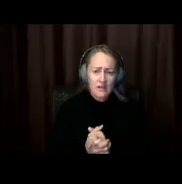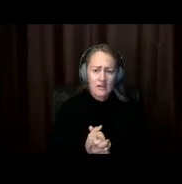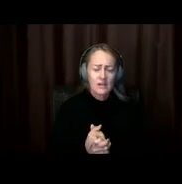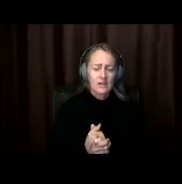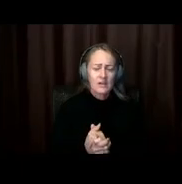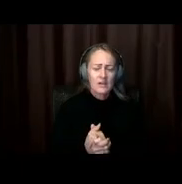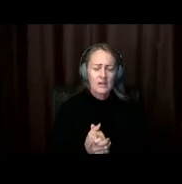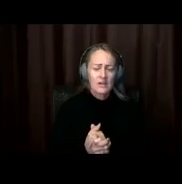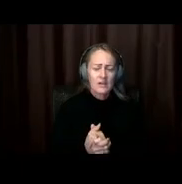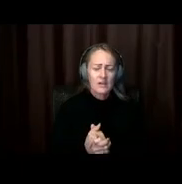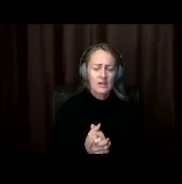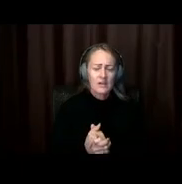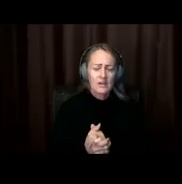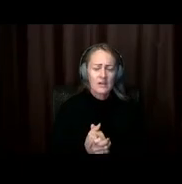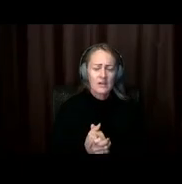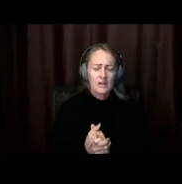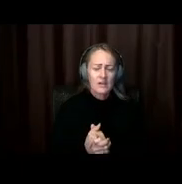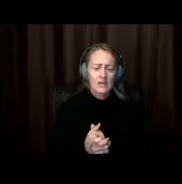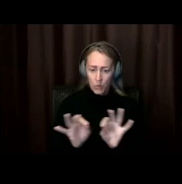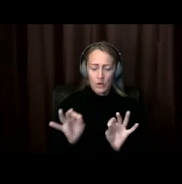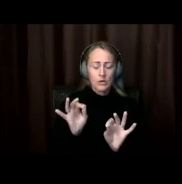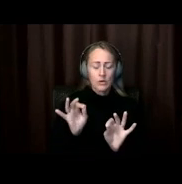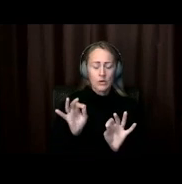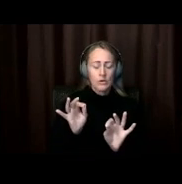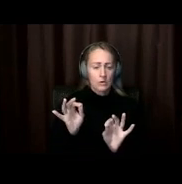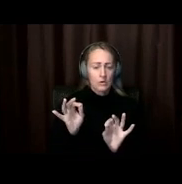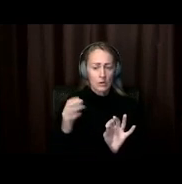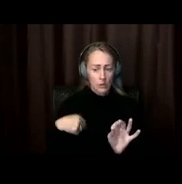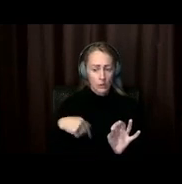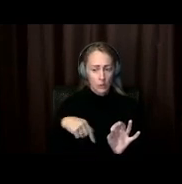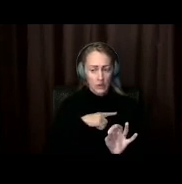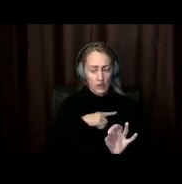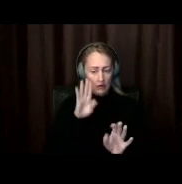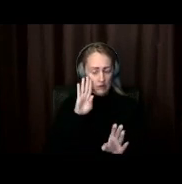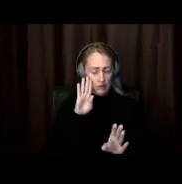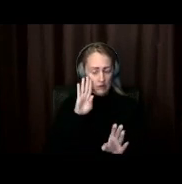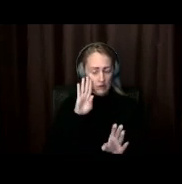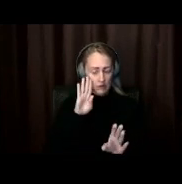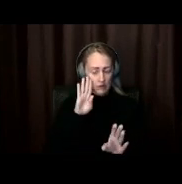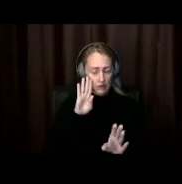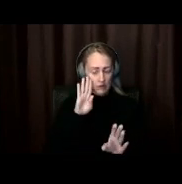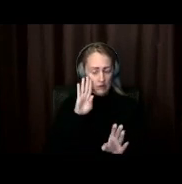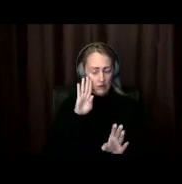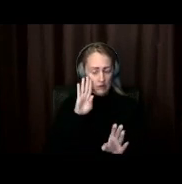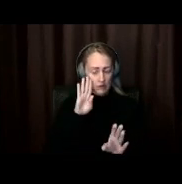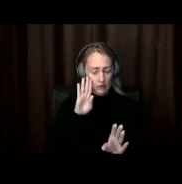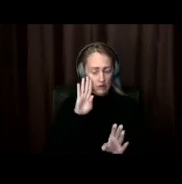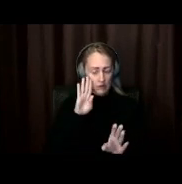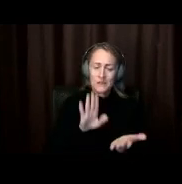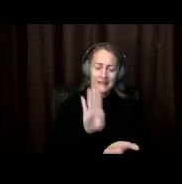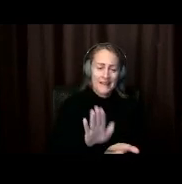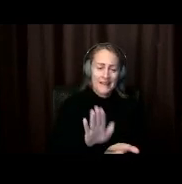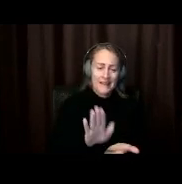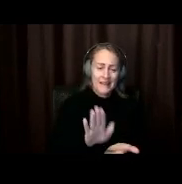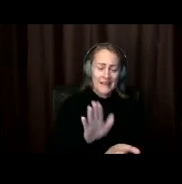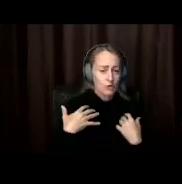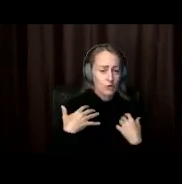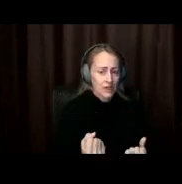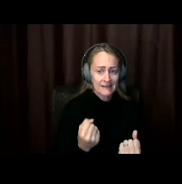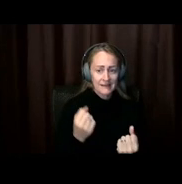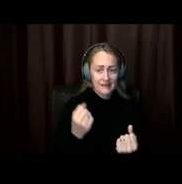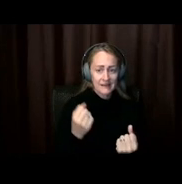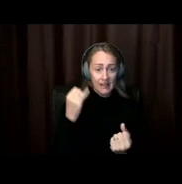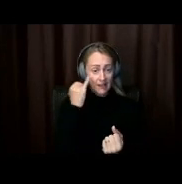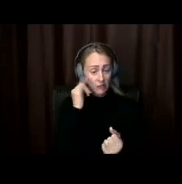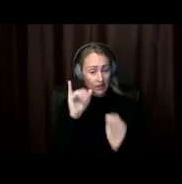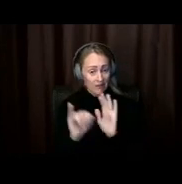We need to make sure that we are capitalizing on our students' strengths, and when we see them as one or two things,